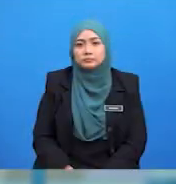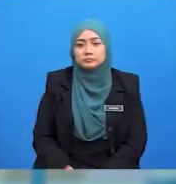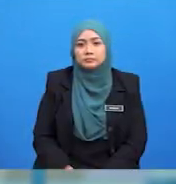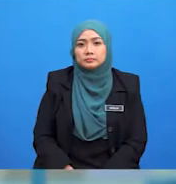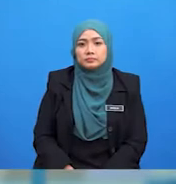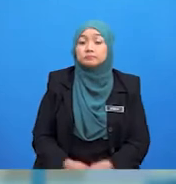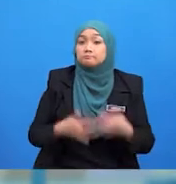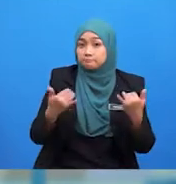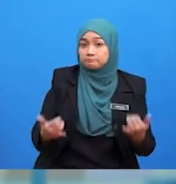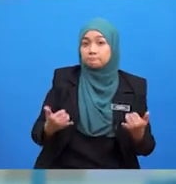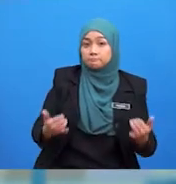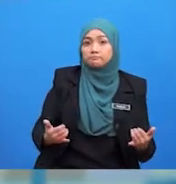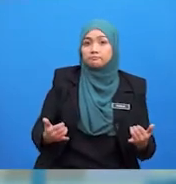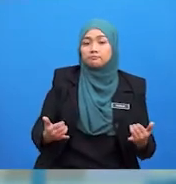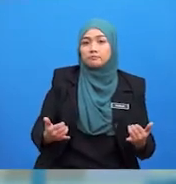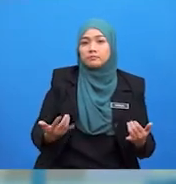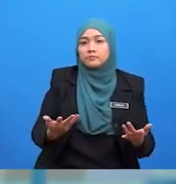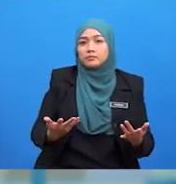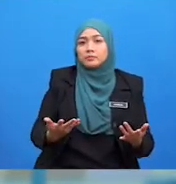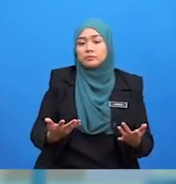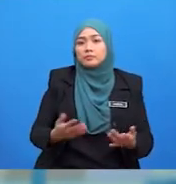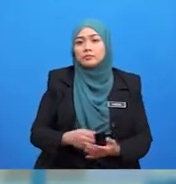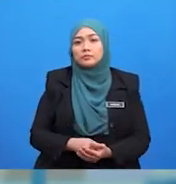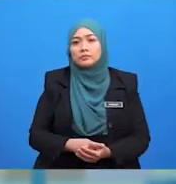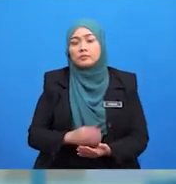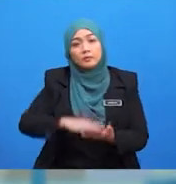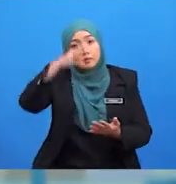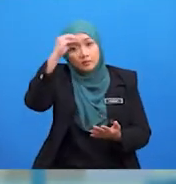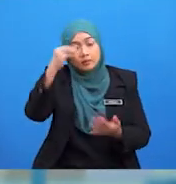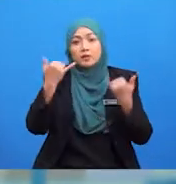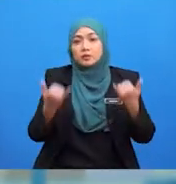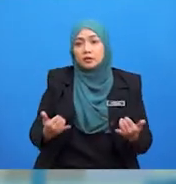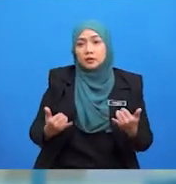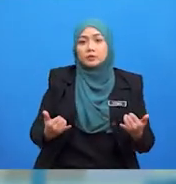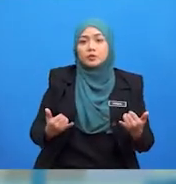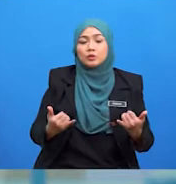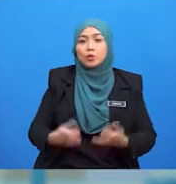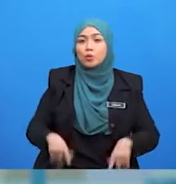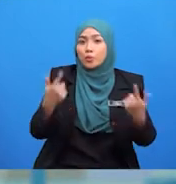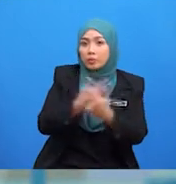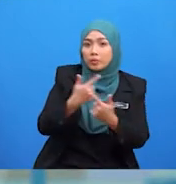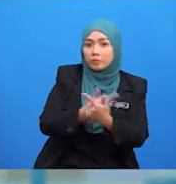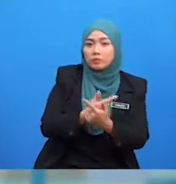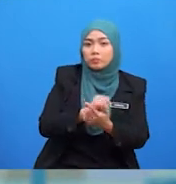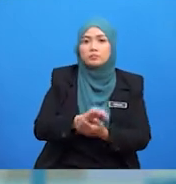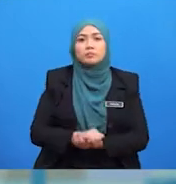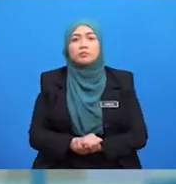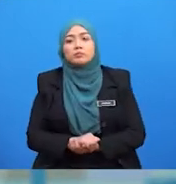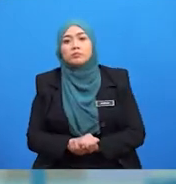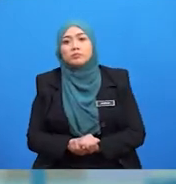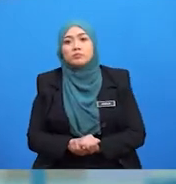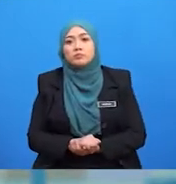Boys and girls, we are now at the most interesting part of the lesson. It is now time for challenge. And in this